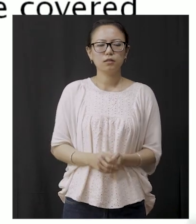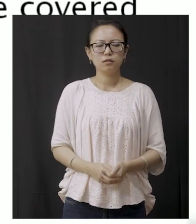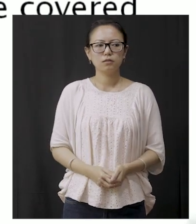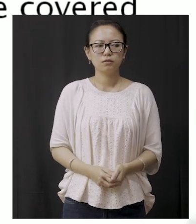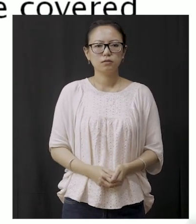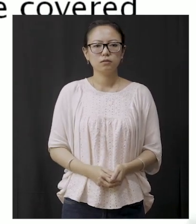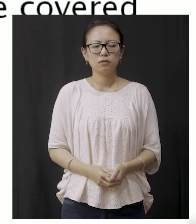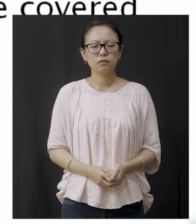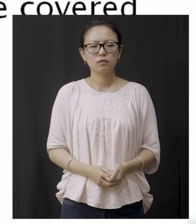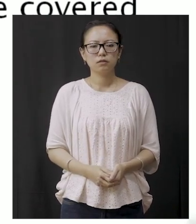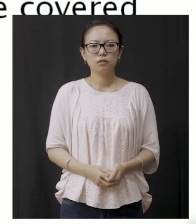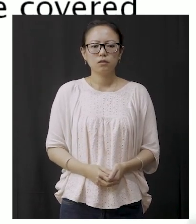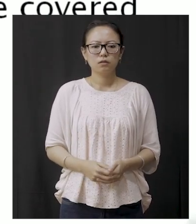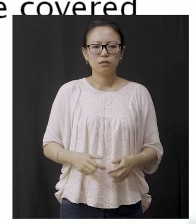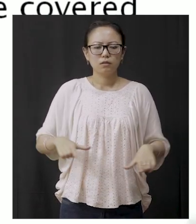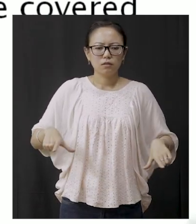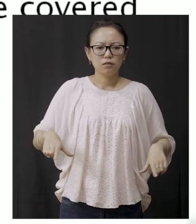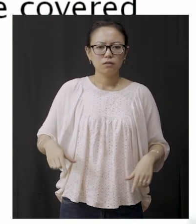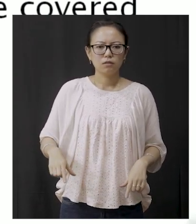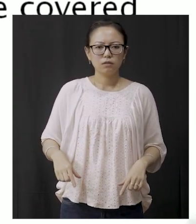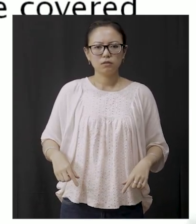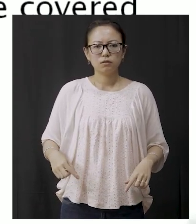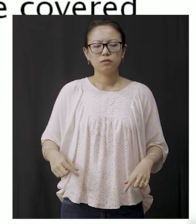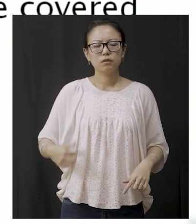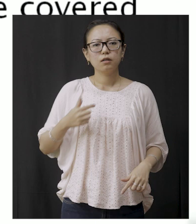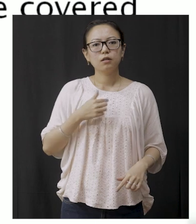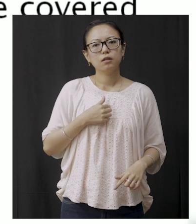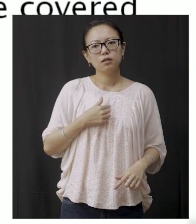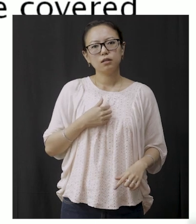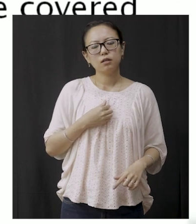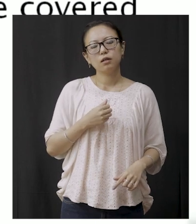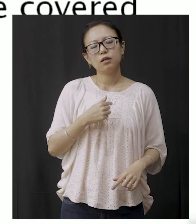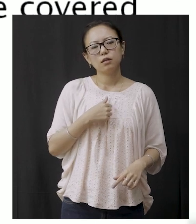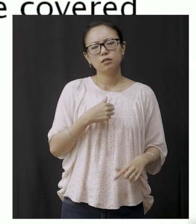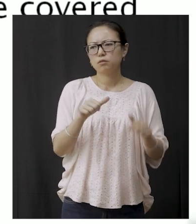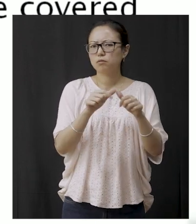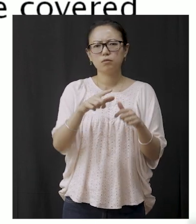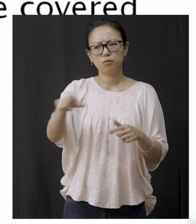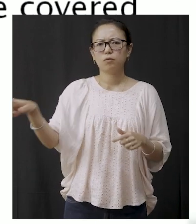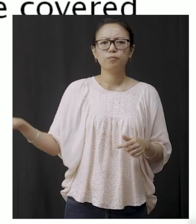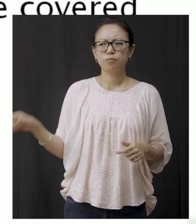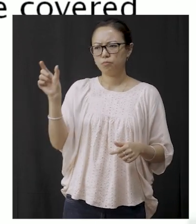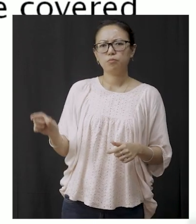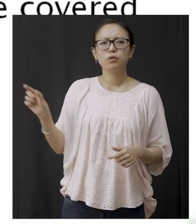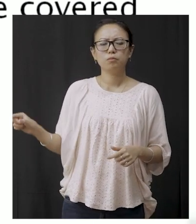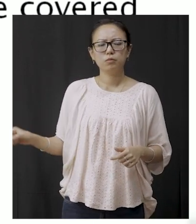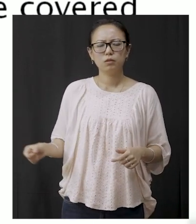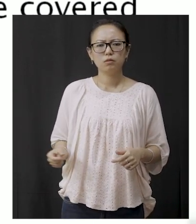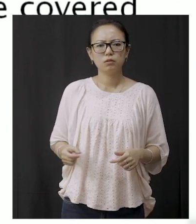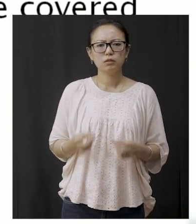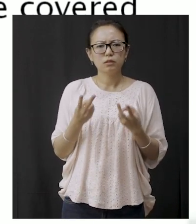a part. We human beings have body parts. Just like that, the trees, they also have different